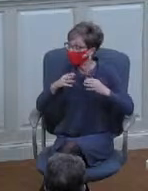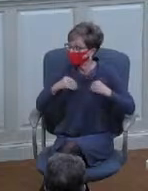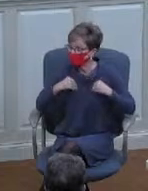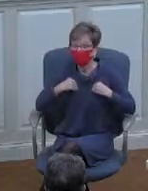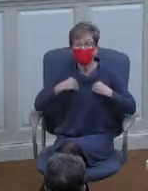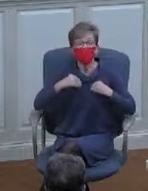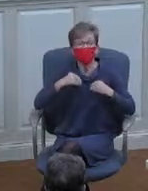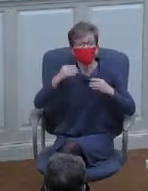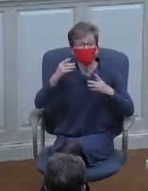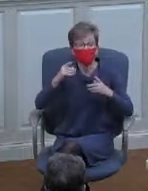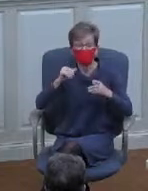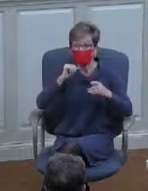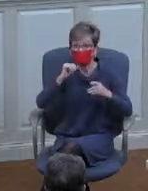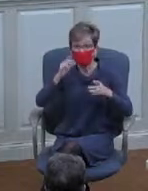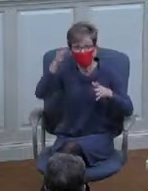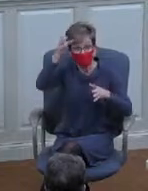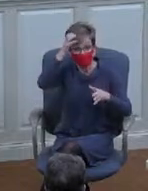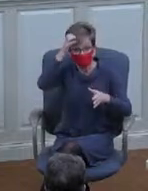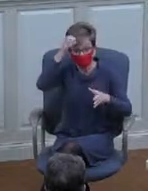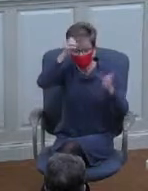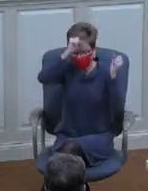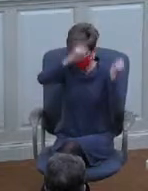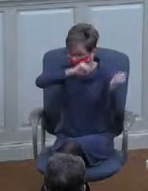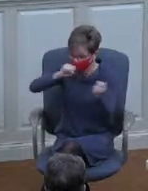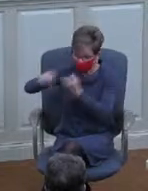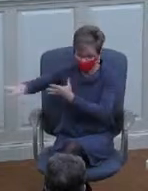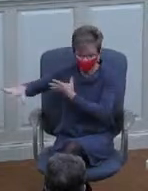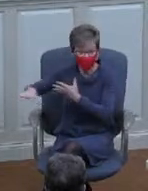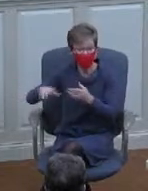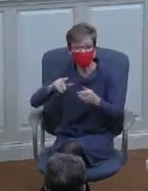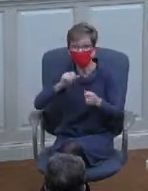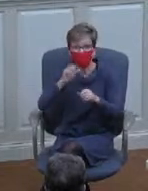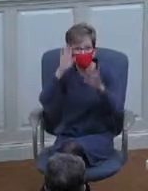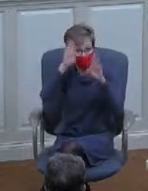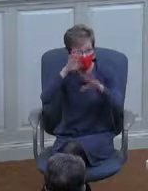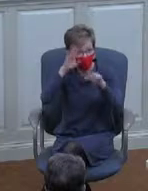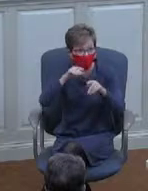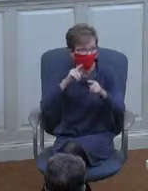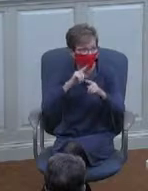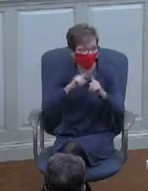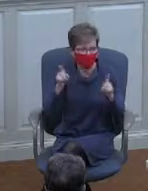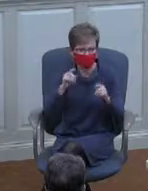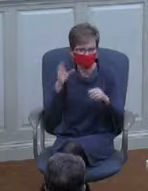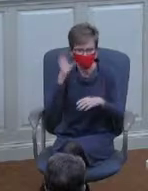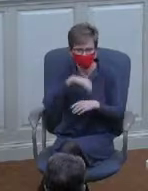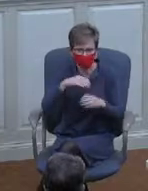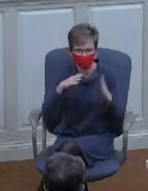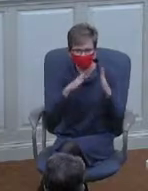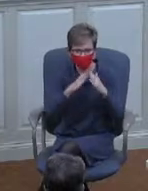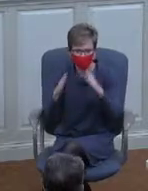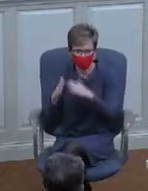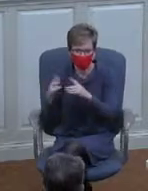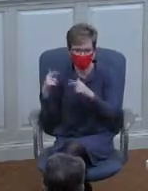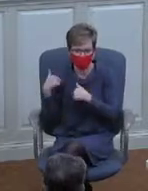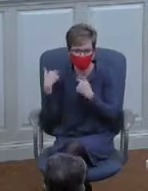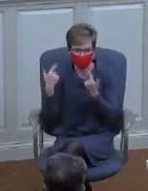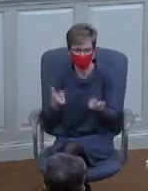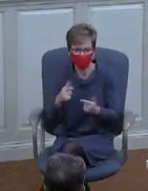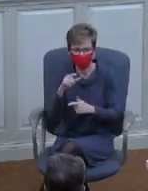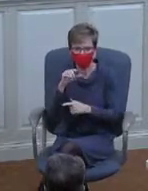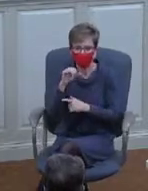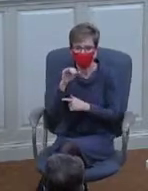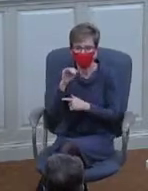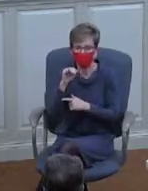anti-intellectualism that America has nurtured since Jamestown and Plymouth Rock. Unfortunately,